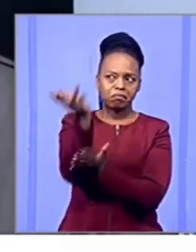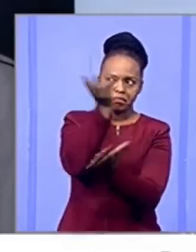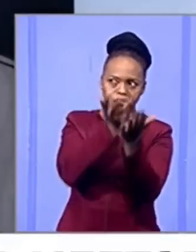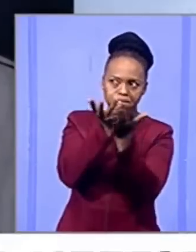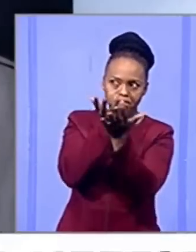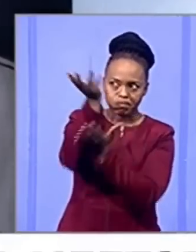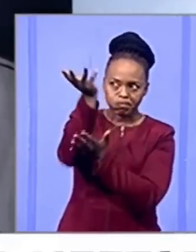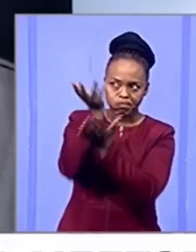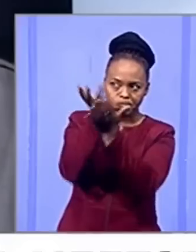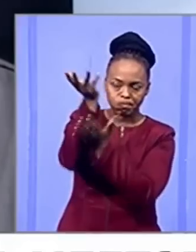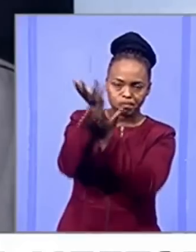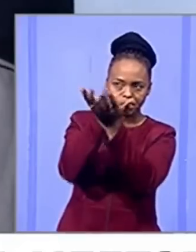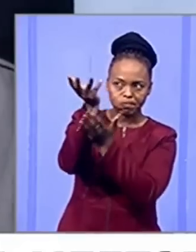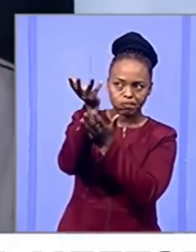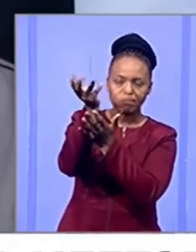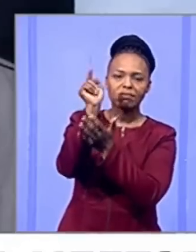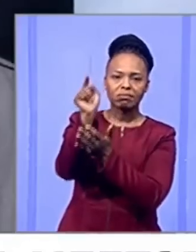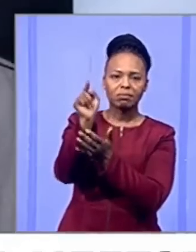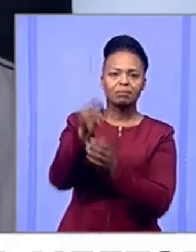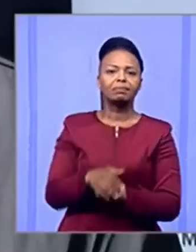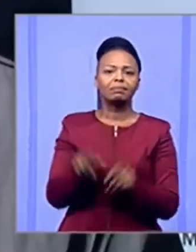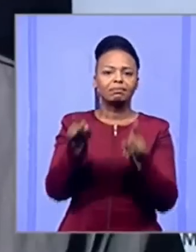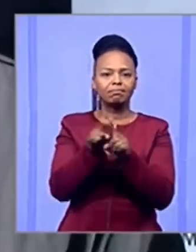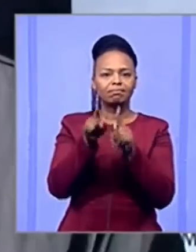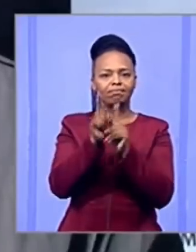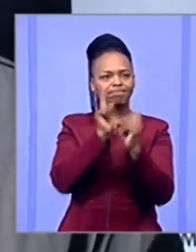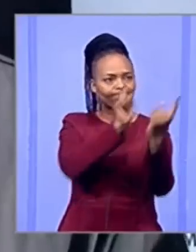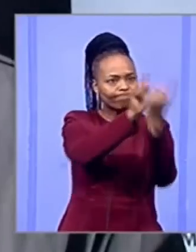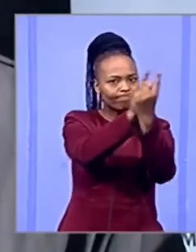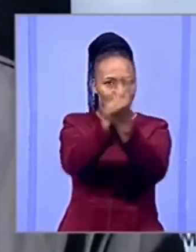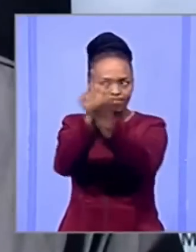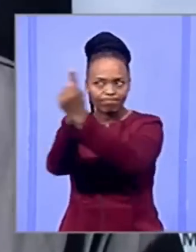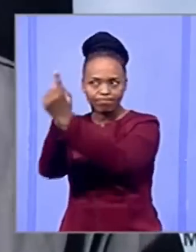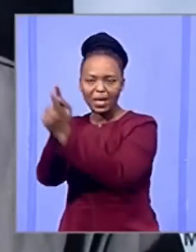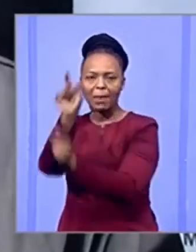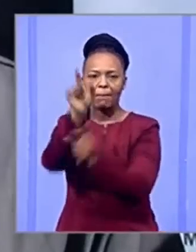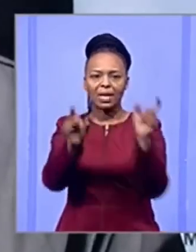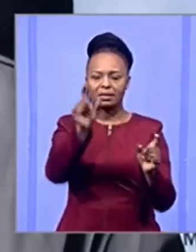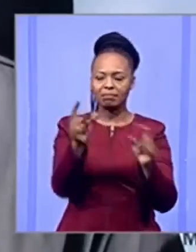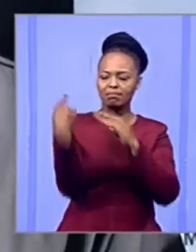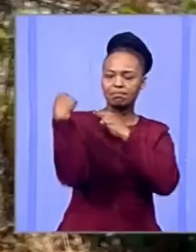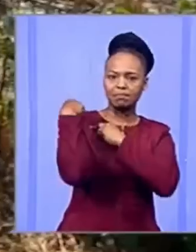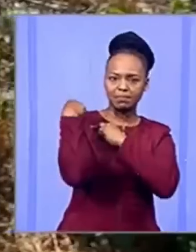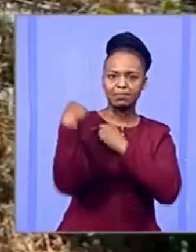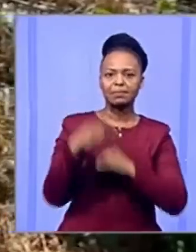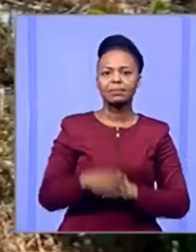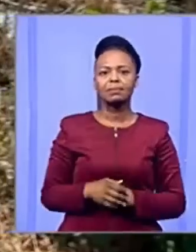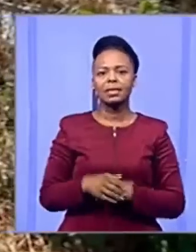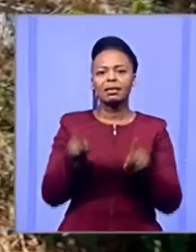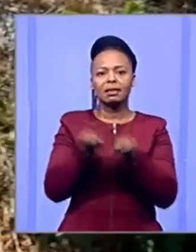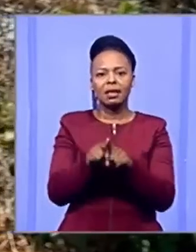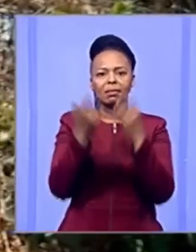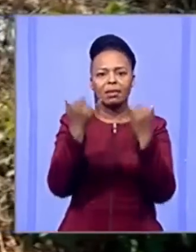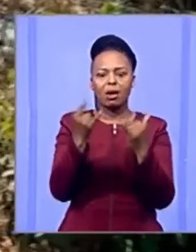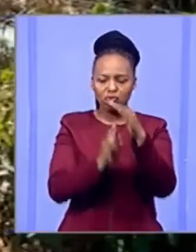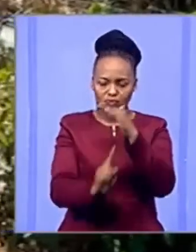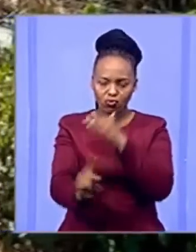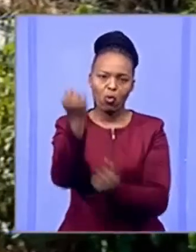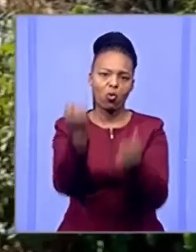engagements, going to directives, and even taking measures like going to